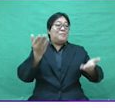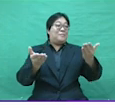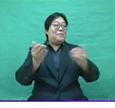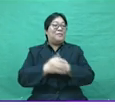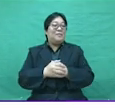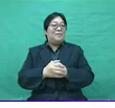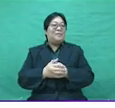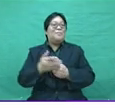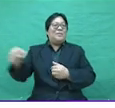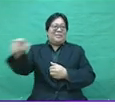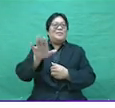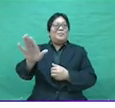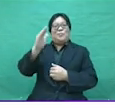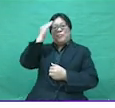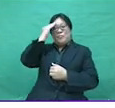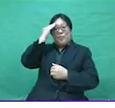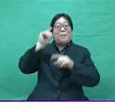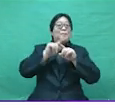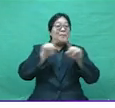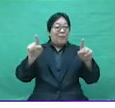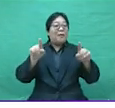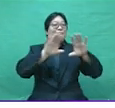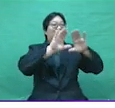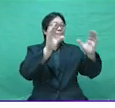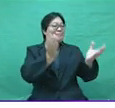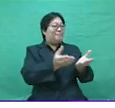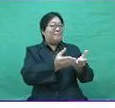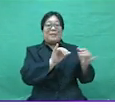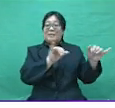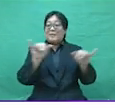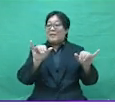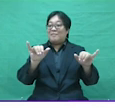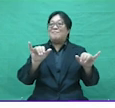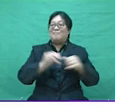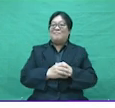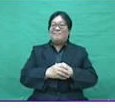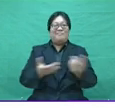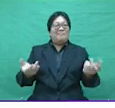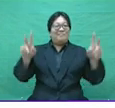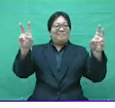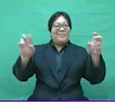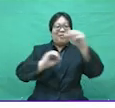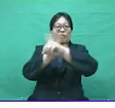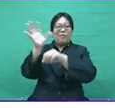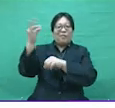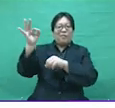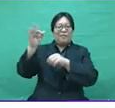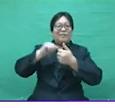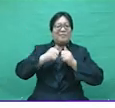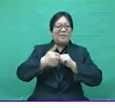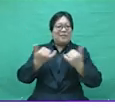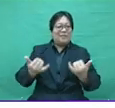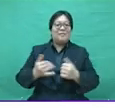be much better known by yourself, but also on the globe, around the COVID-19 crisis,